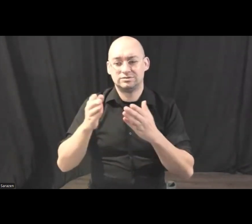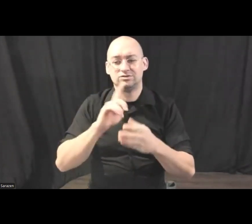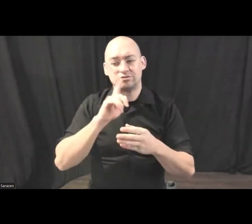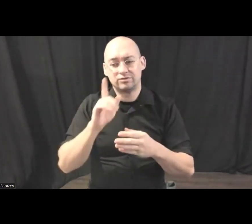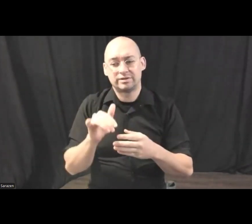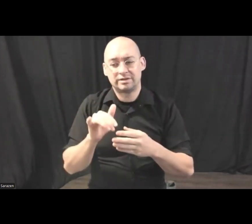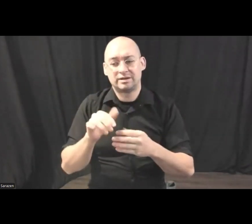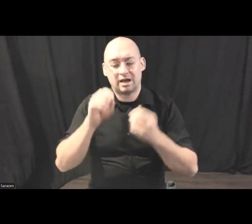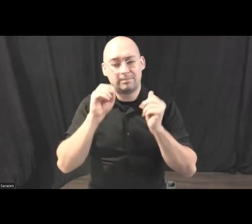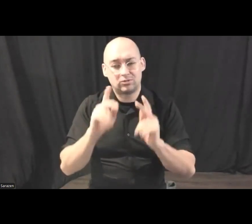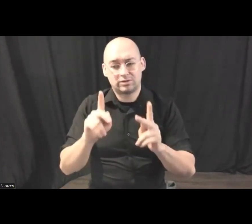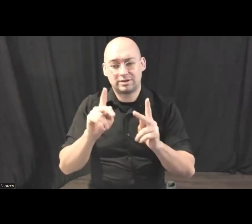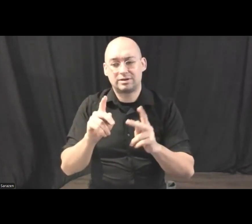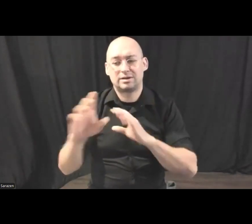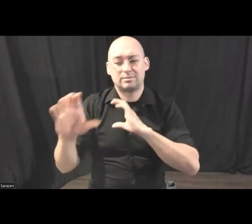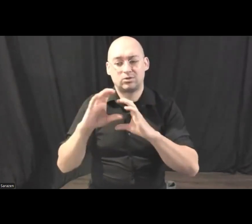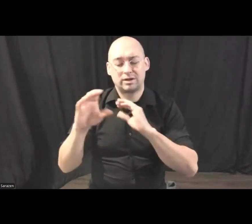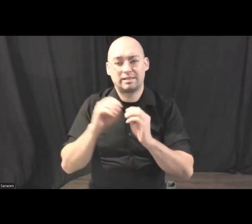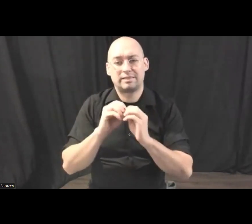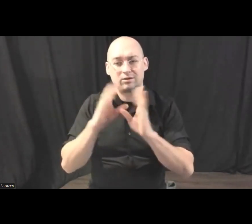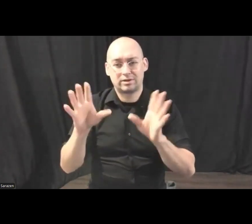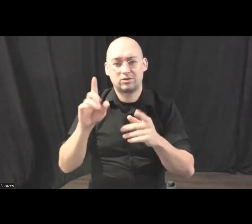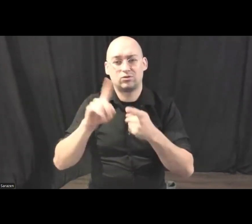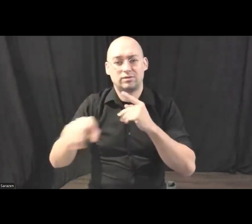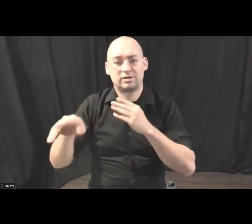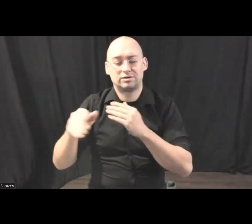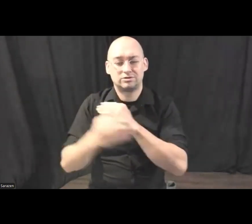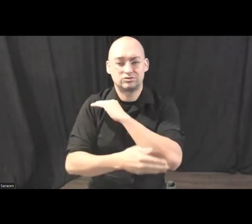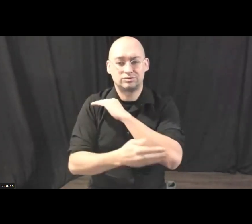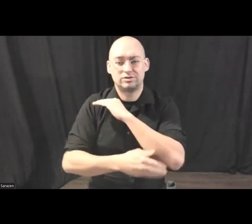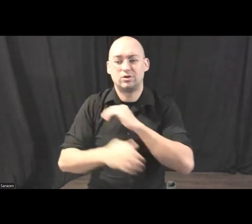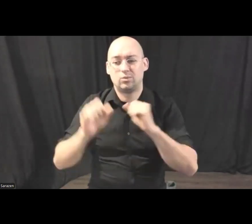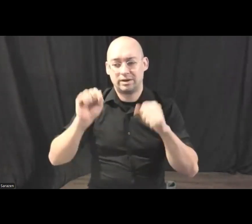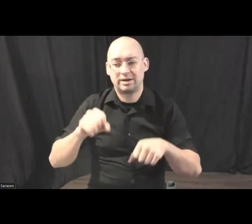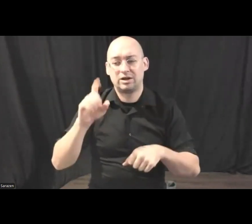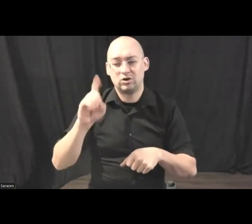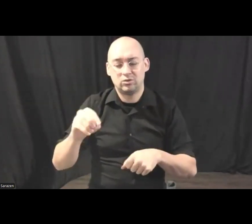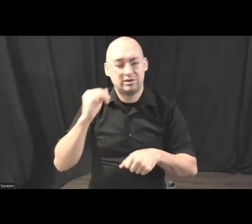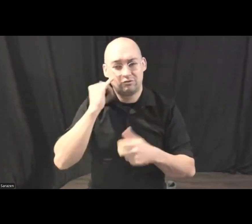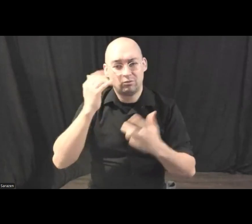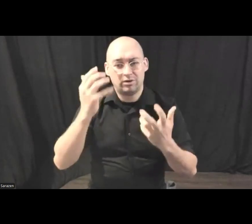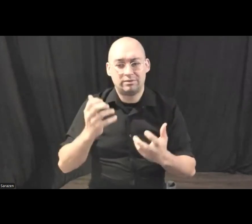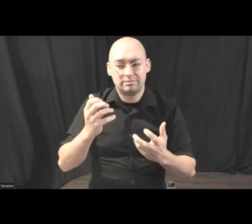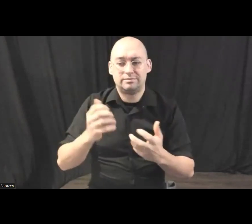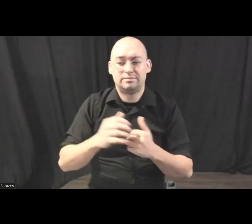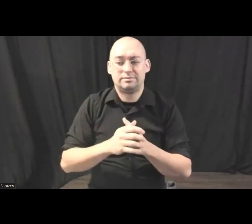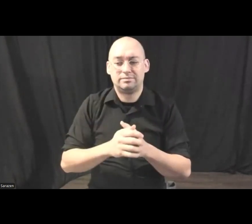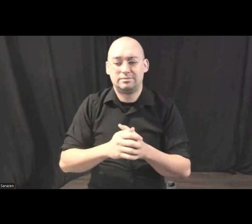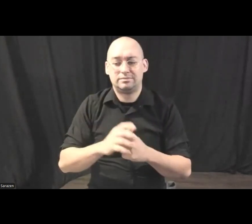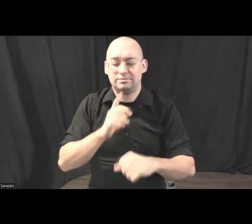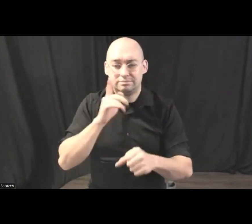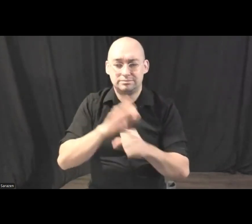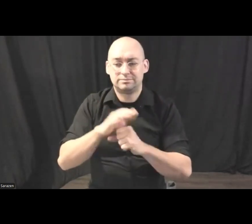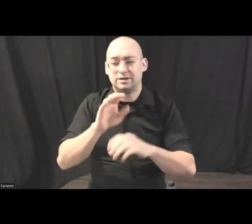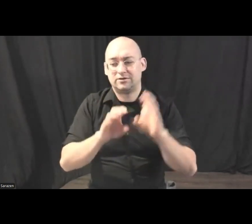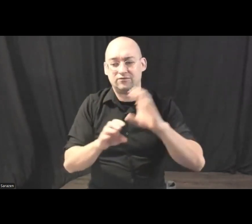an opportunity to communicate clearly to this country. We can do it if we want to do it, and invest in it, invest in the workforce and the